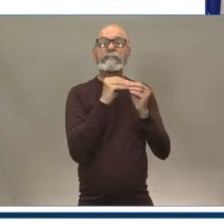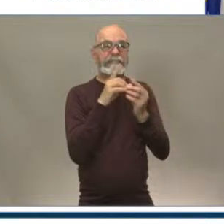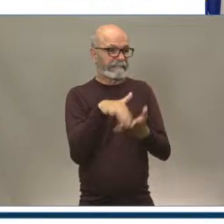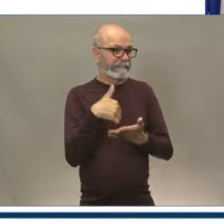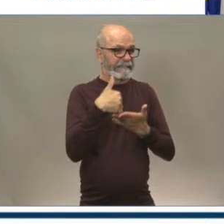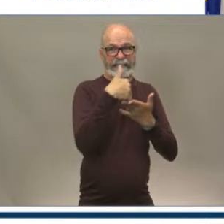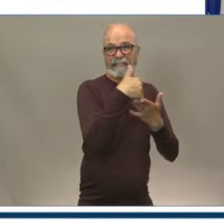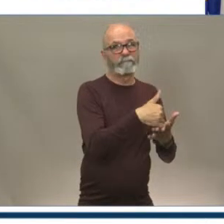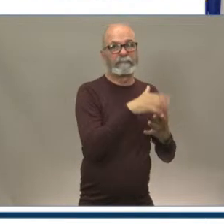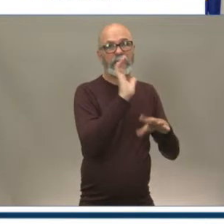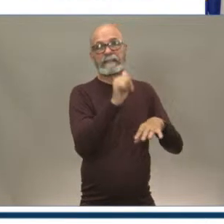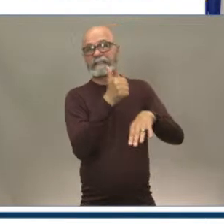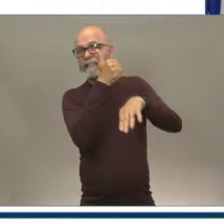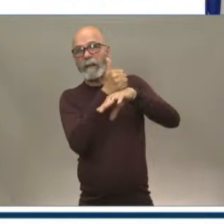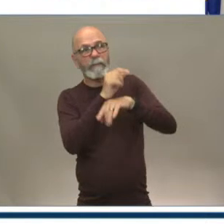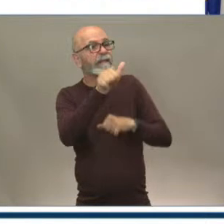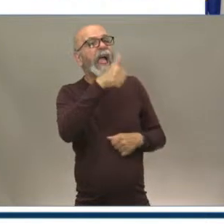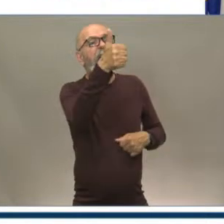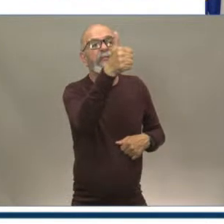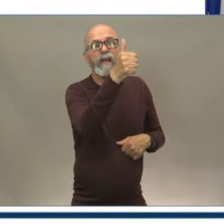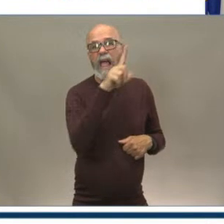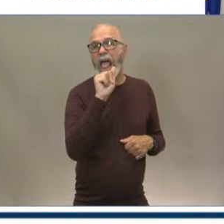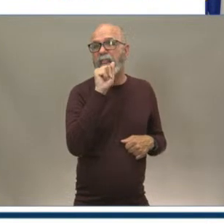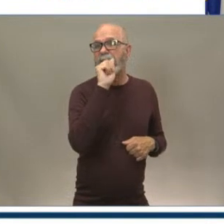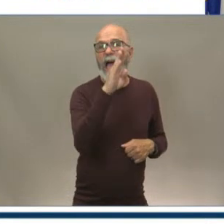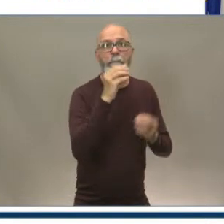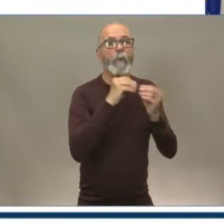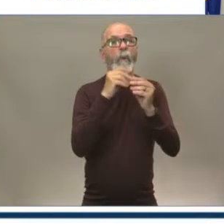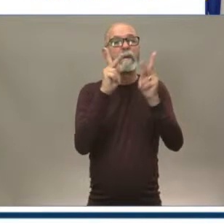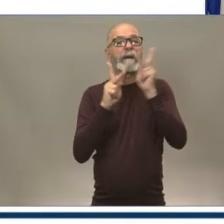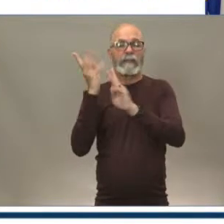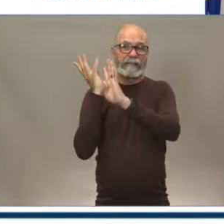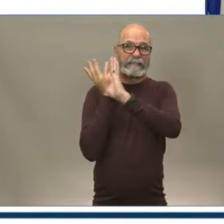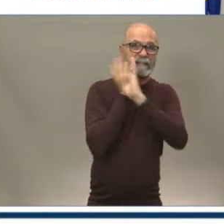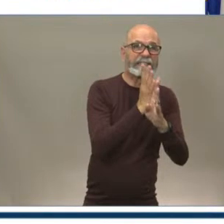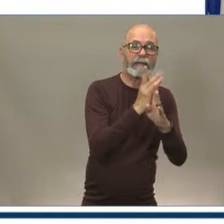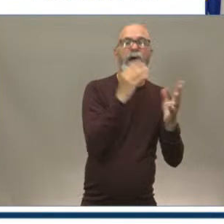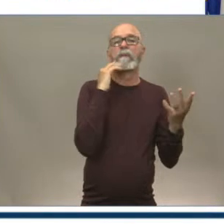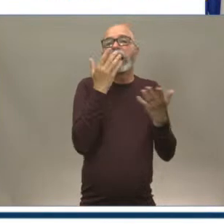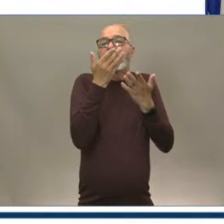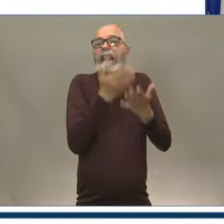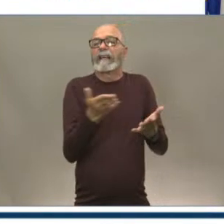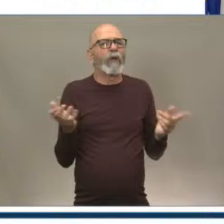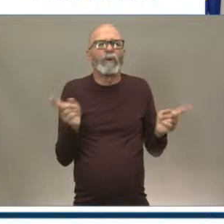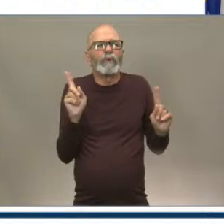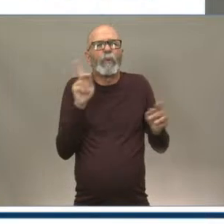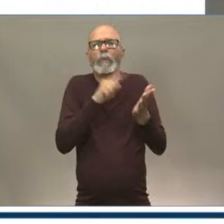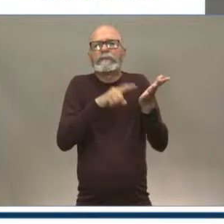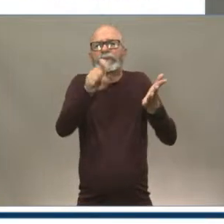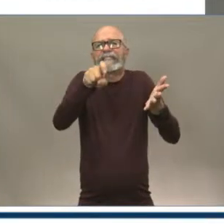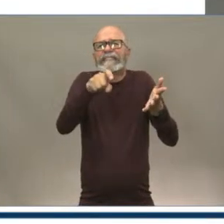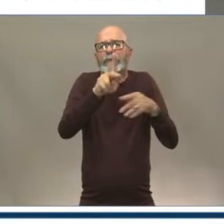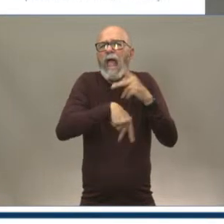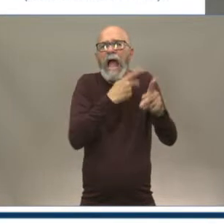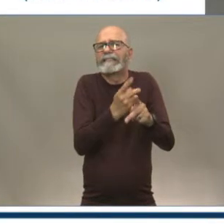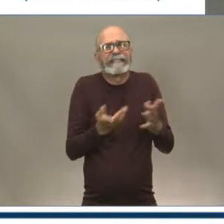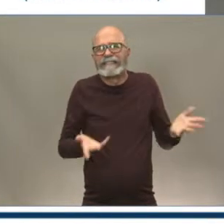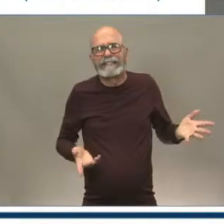Are we talking about people or equipment? And where could we get those kinds of things? So we are in the short term, we are maxed